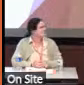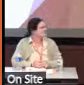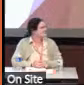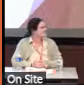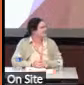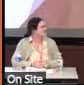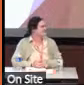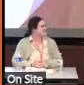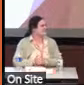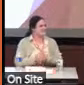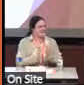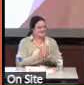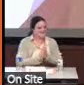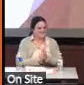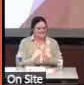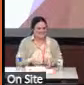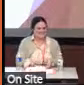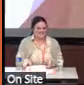very much.